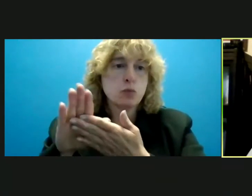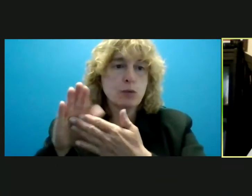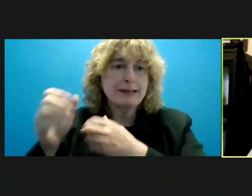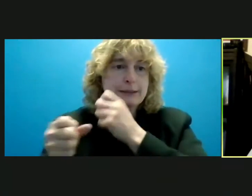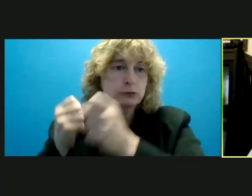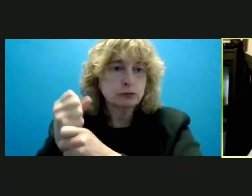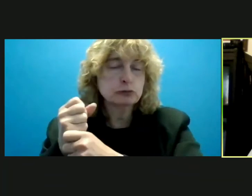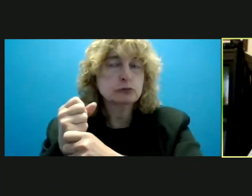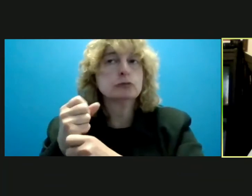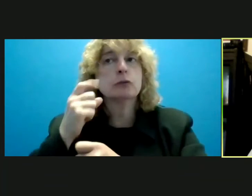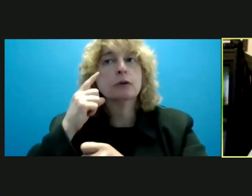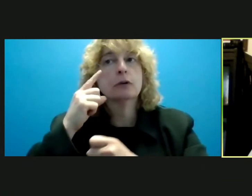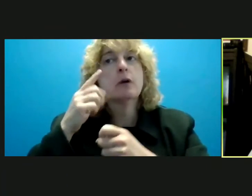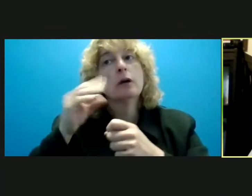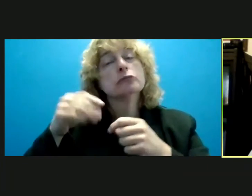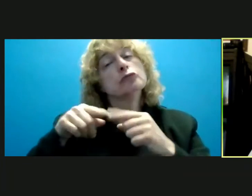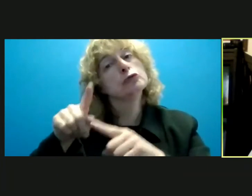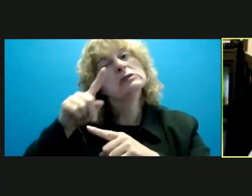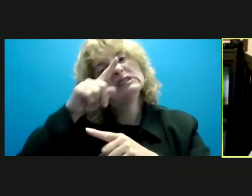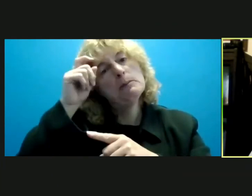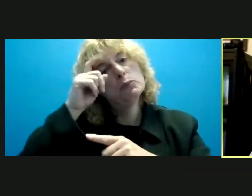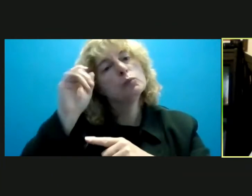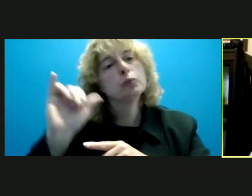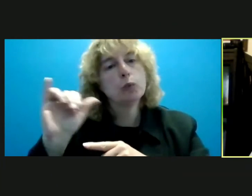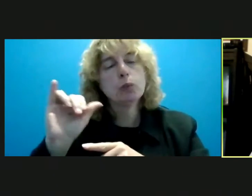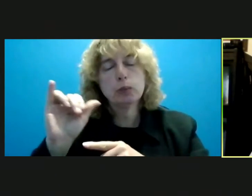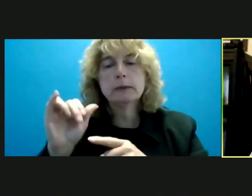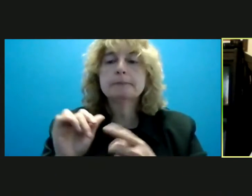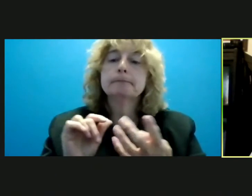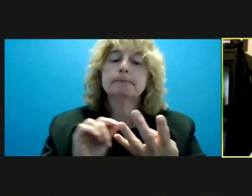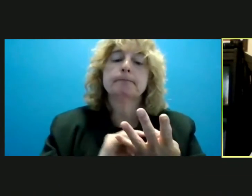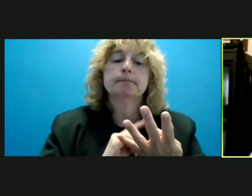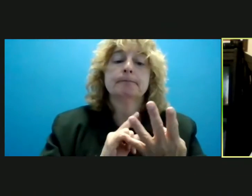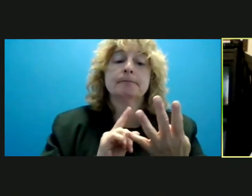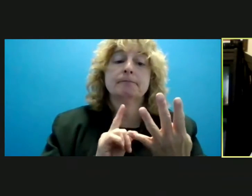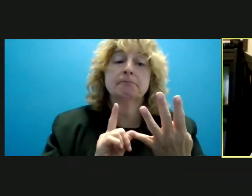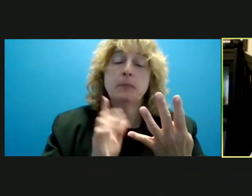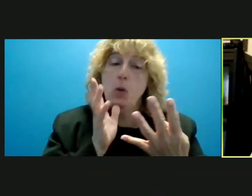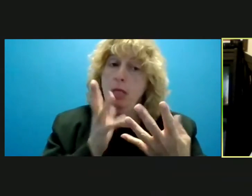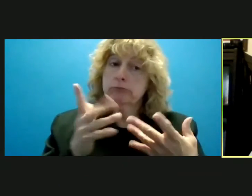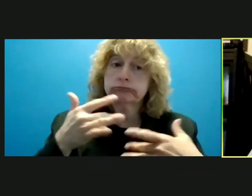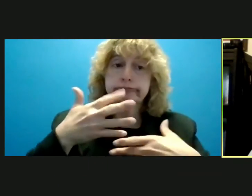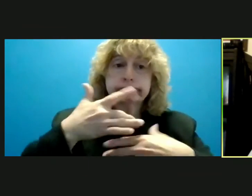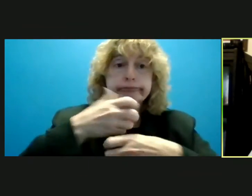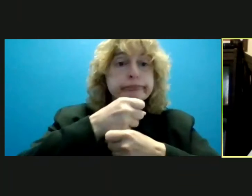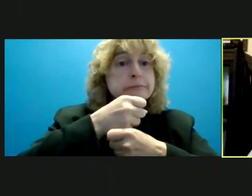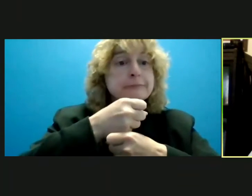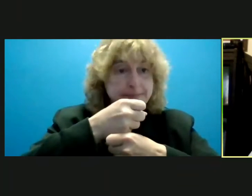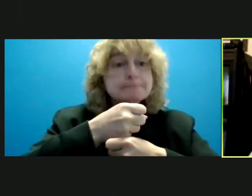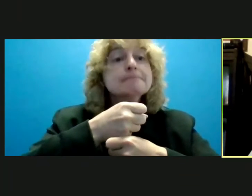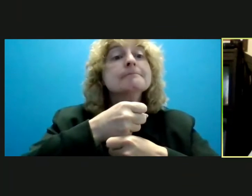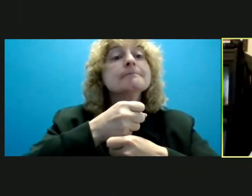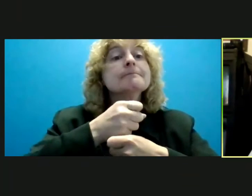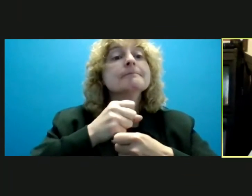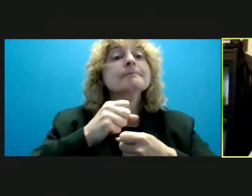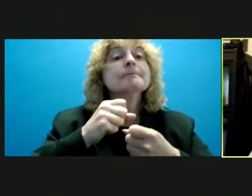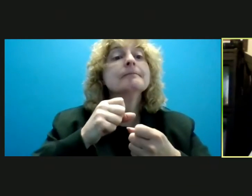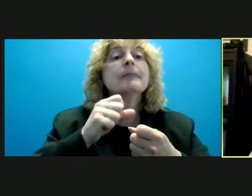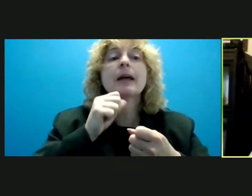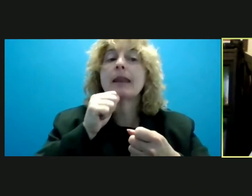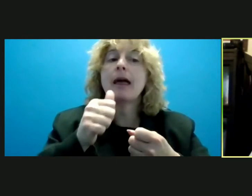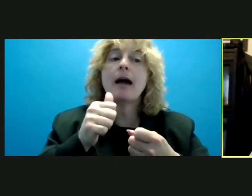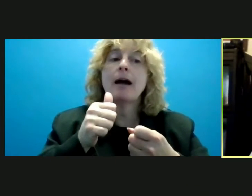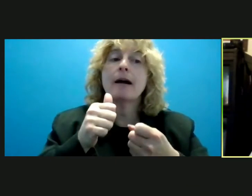And then we are going to be closing out. So we have got, not four, two